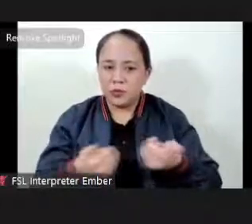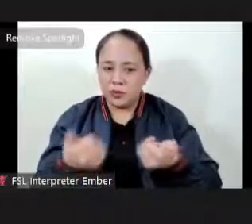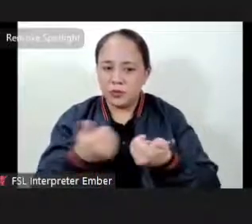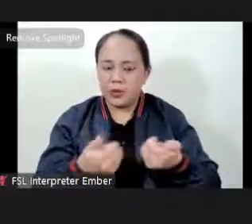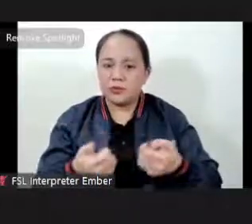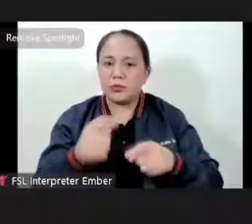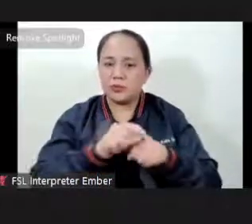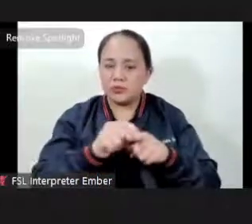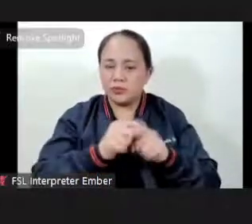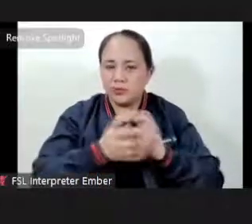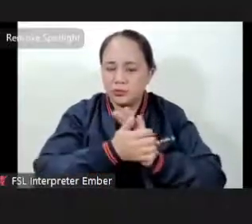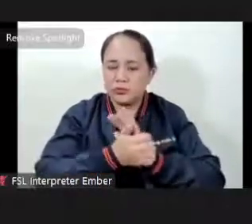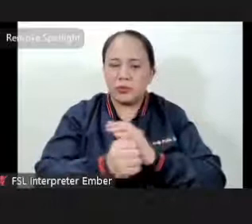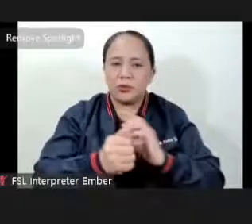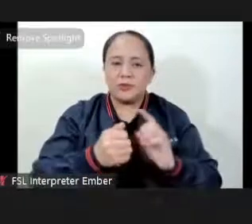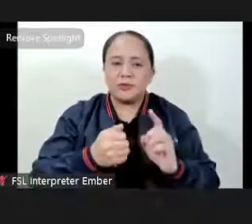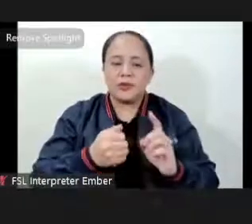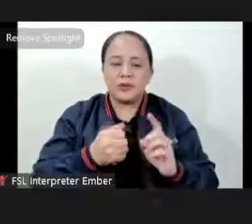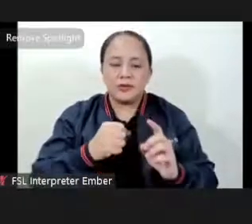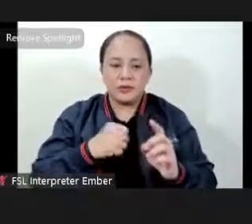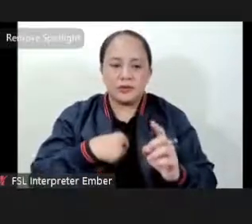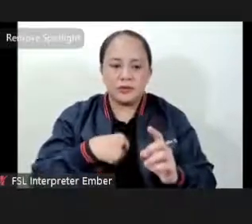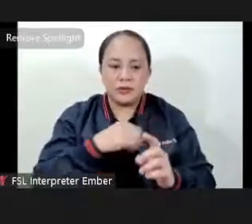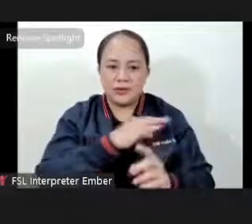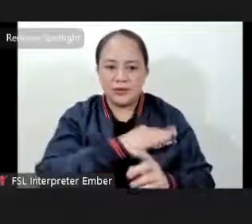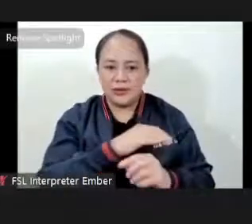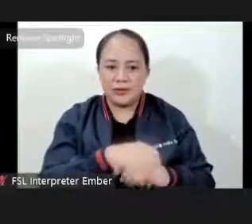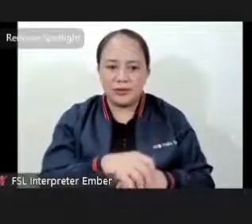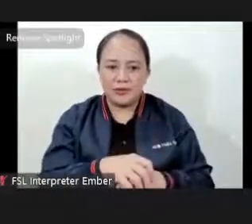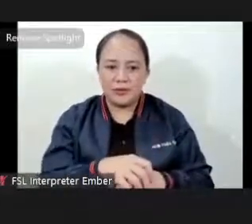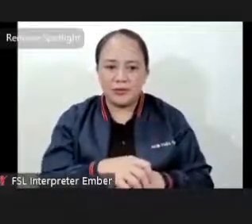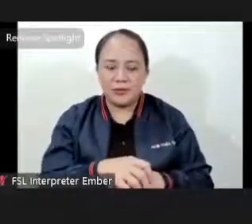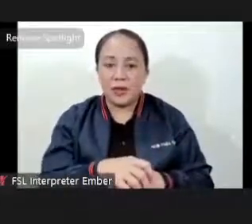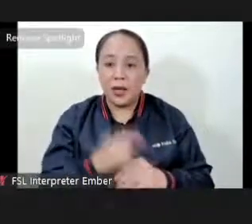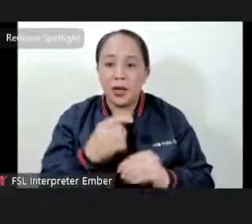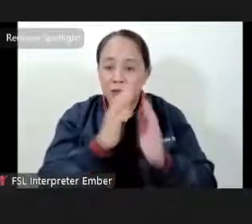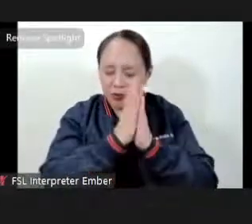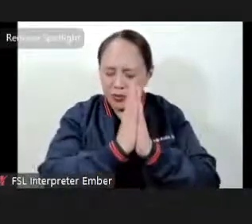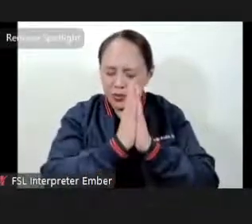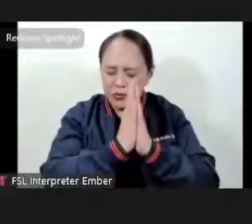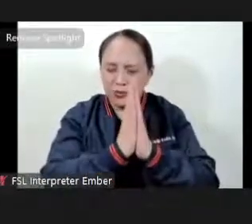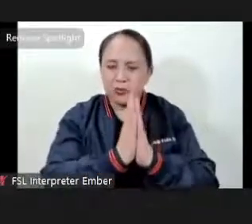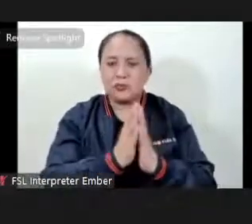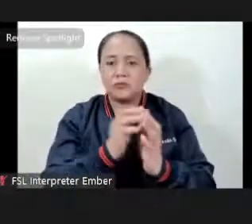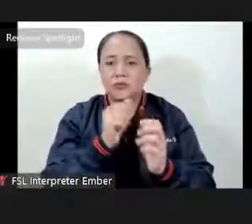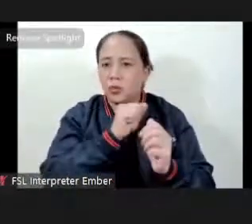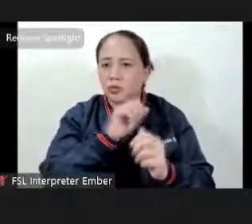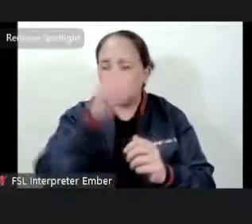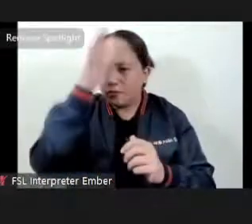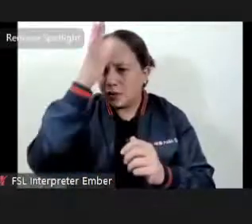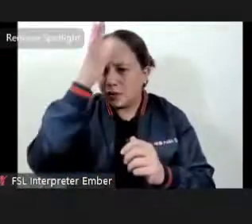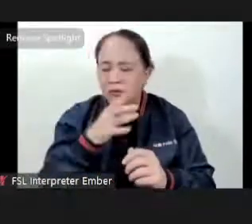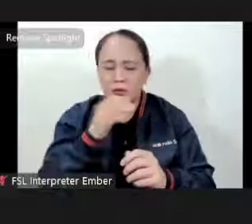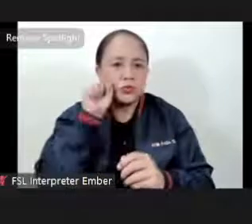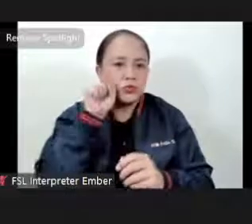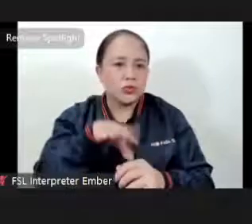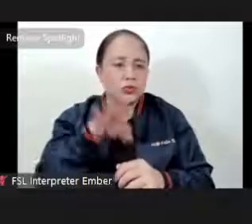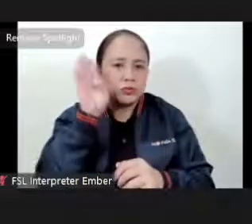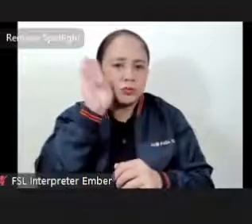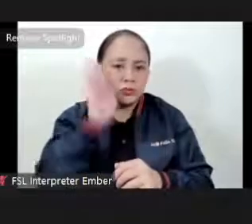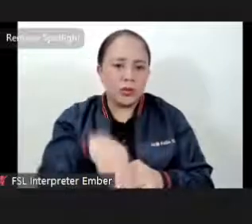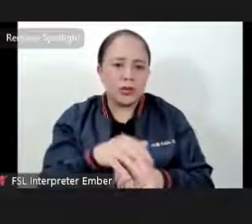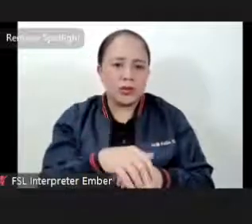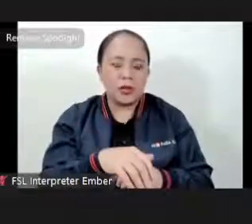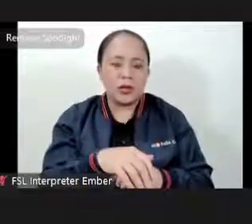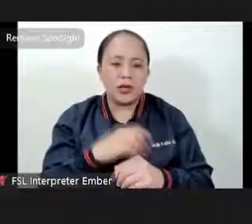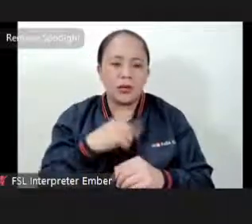competent personnel. It is the prayer of every parent, sister, brother, and UP